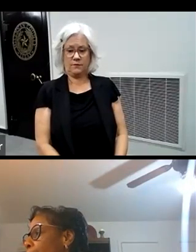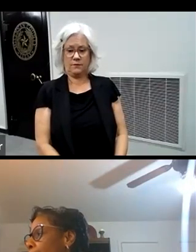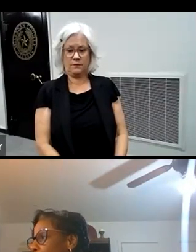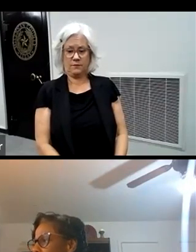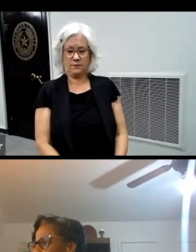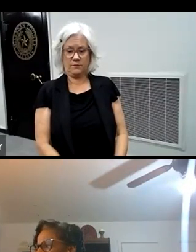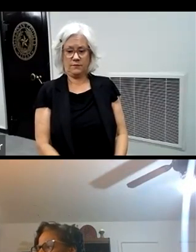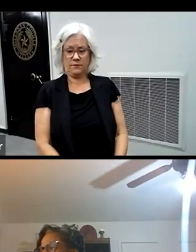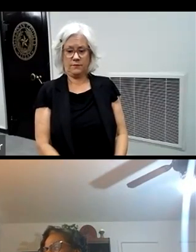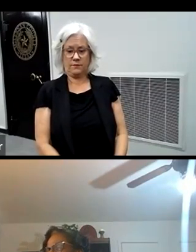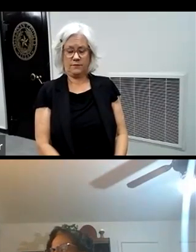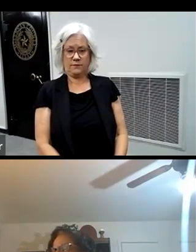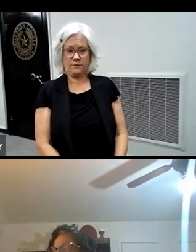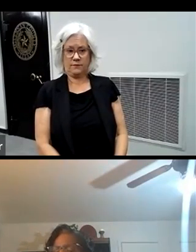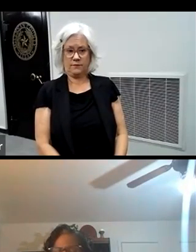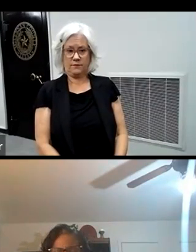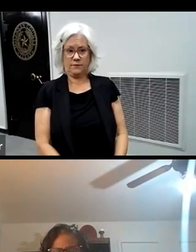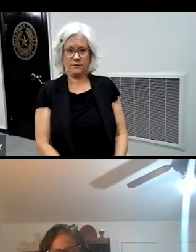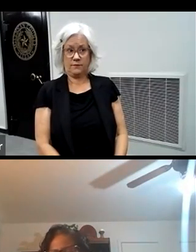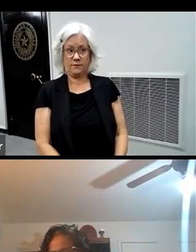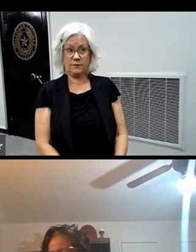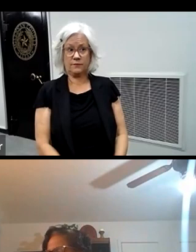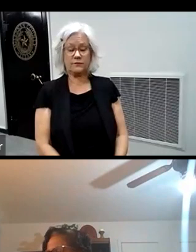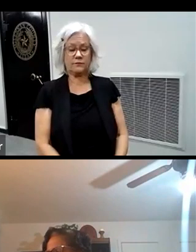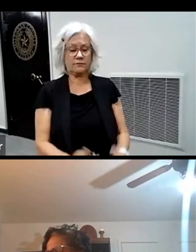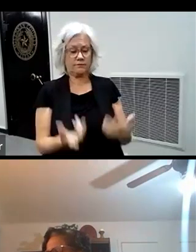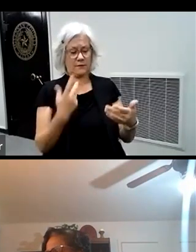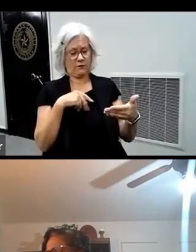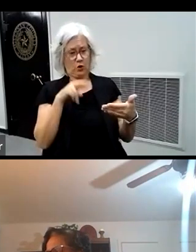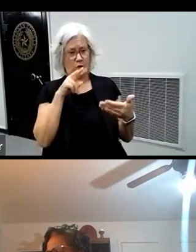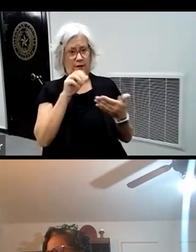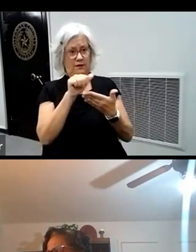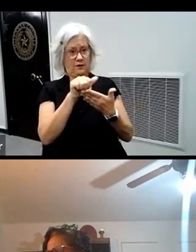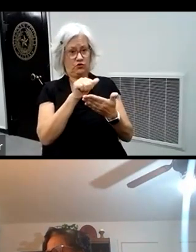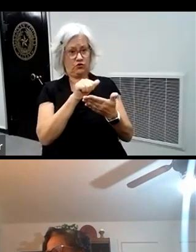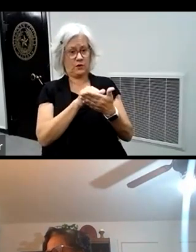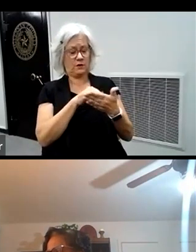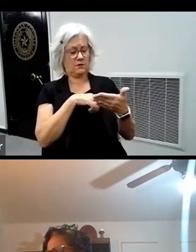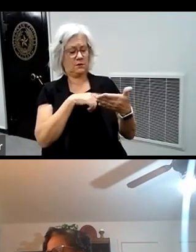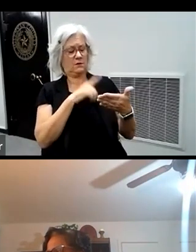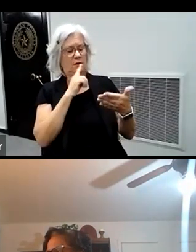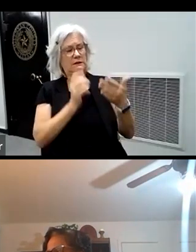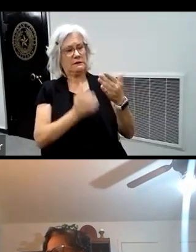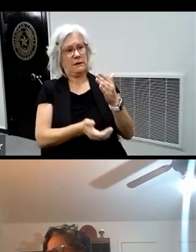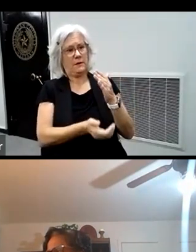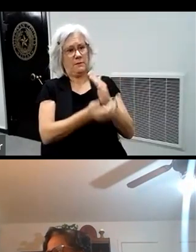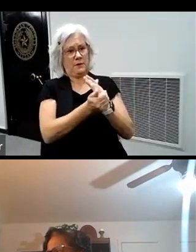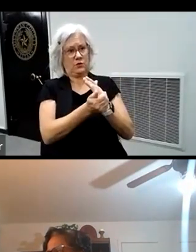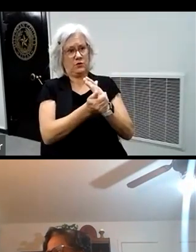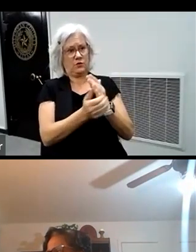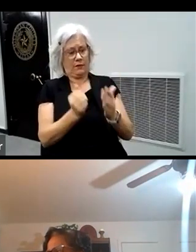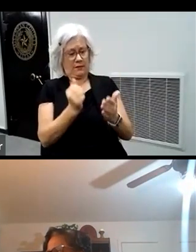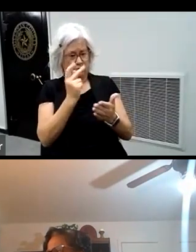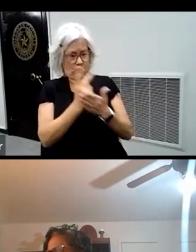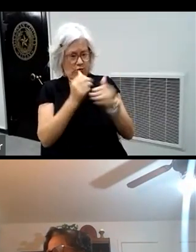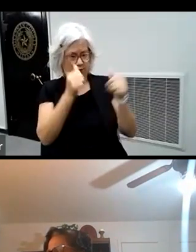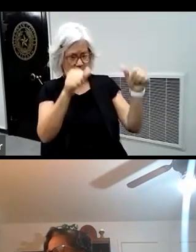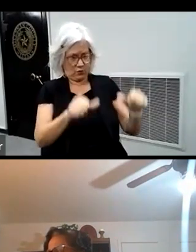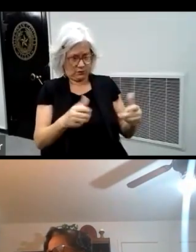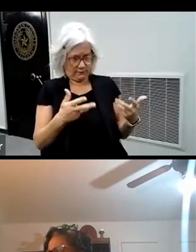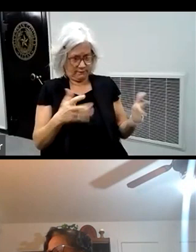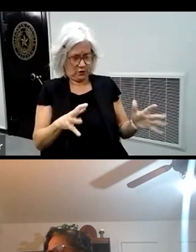Let's see. Going to the supplemental, and the proof of posting's already been stated on it.